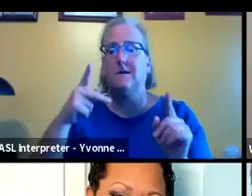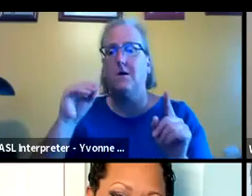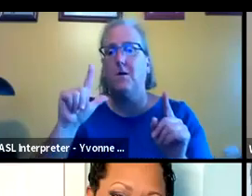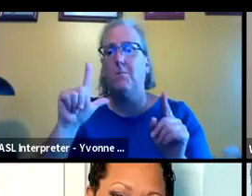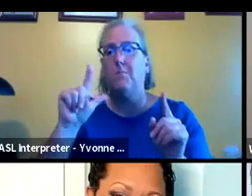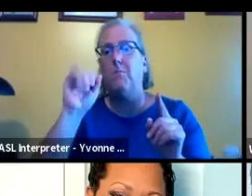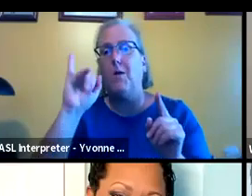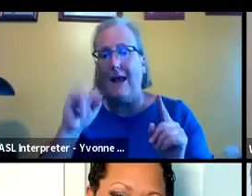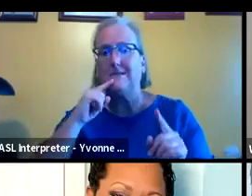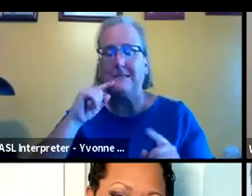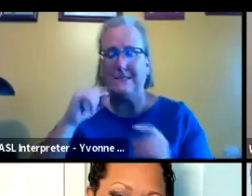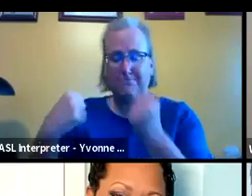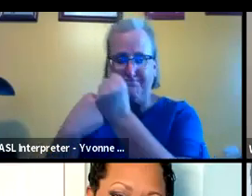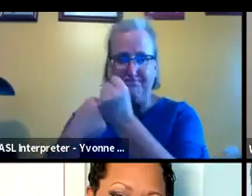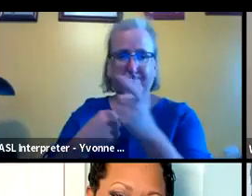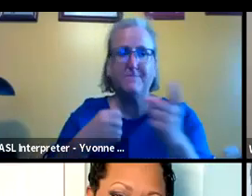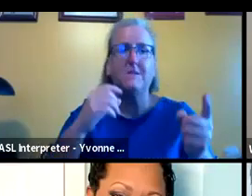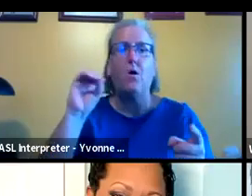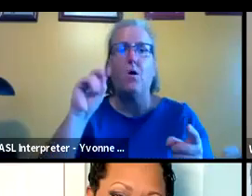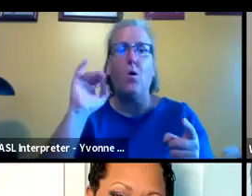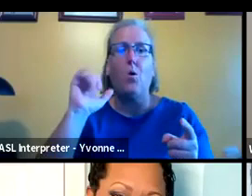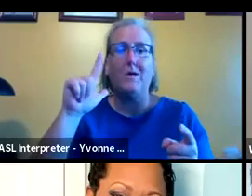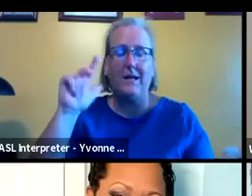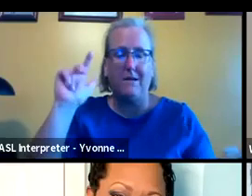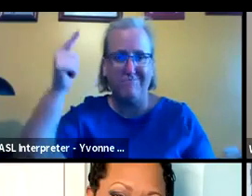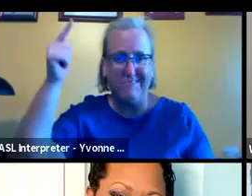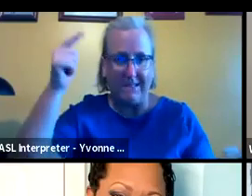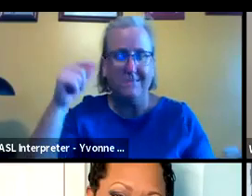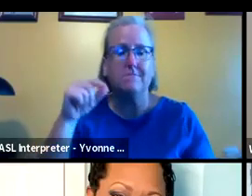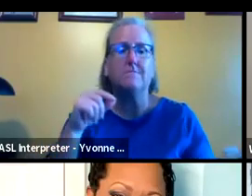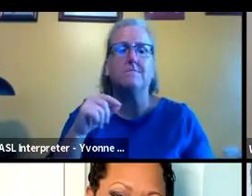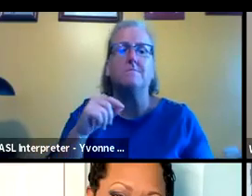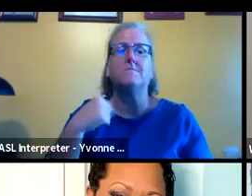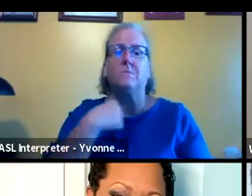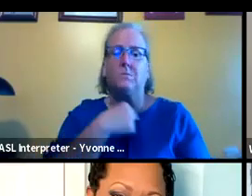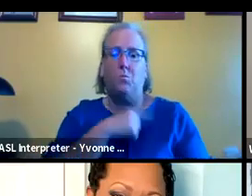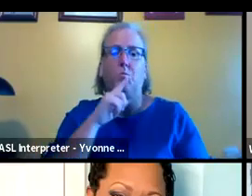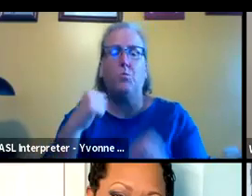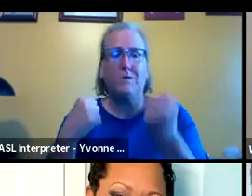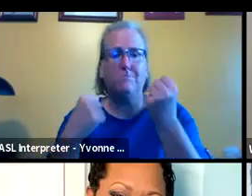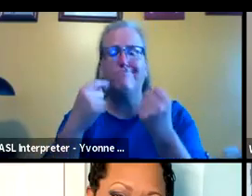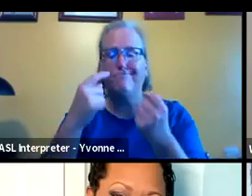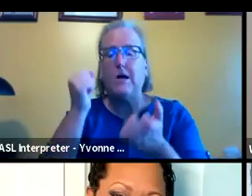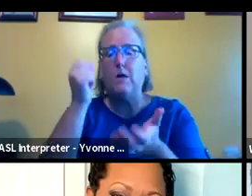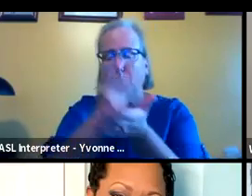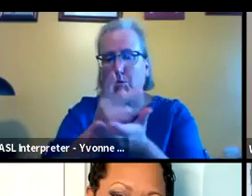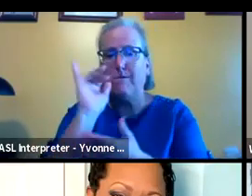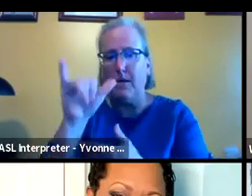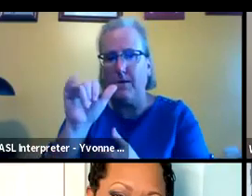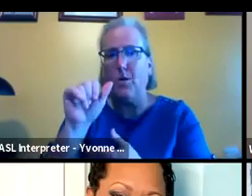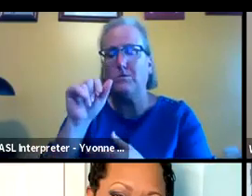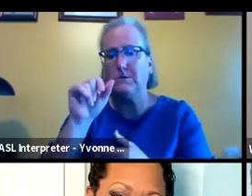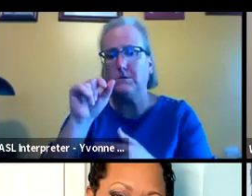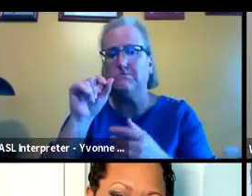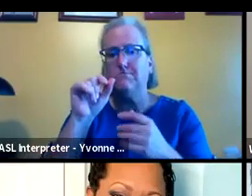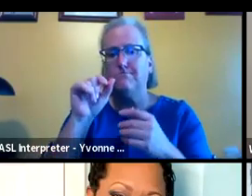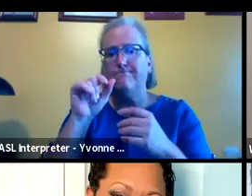second. Been moved and seconded that we approve the regular session meeting minutes from August 5th, 2020. Any